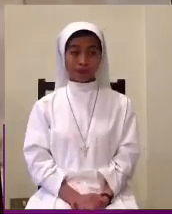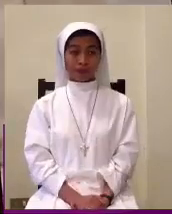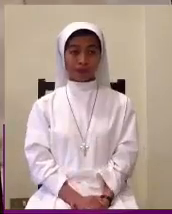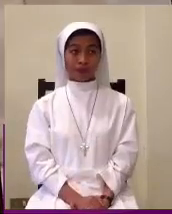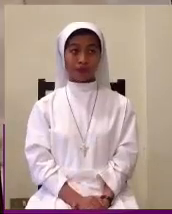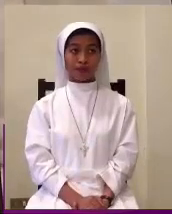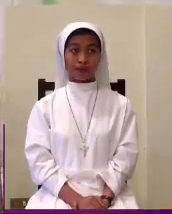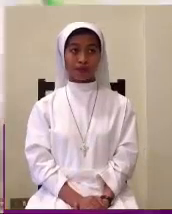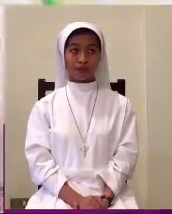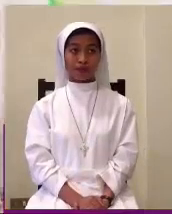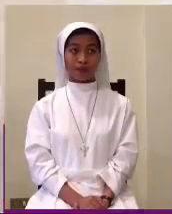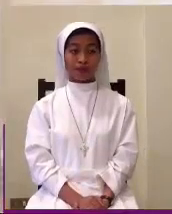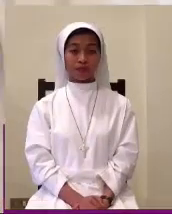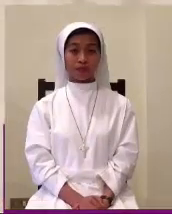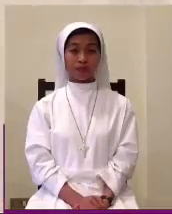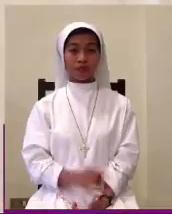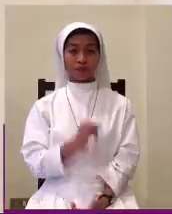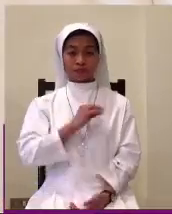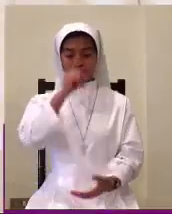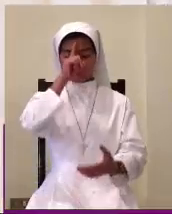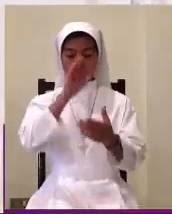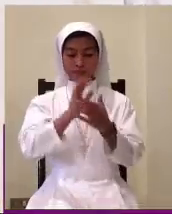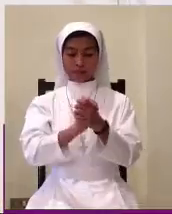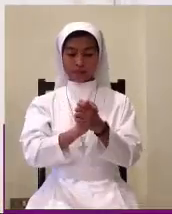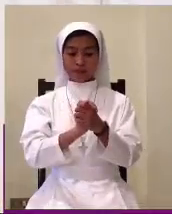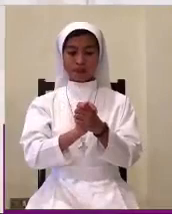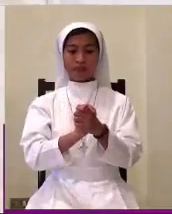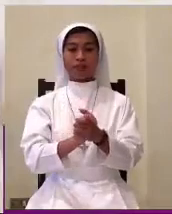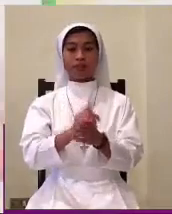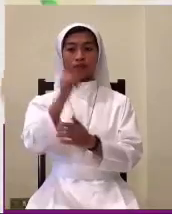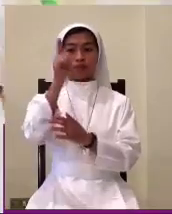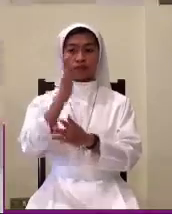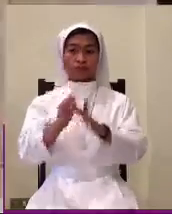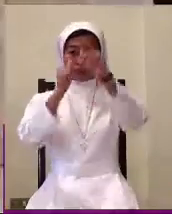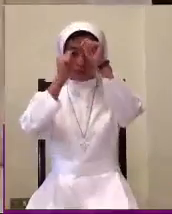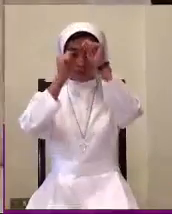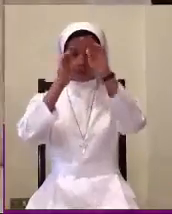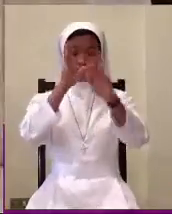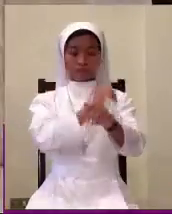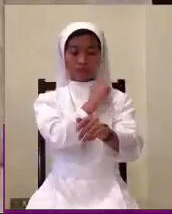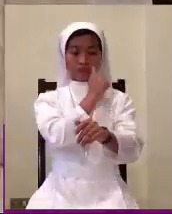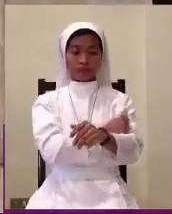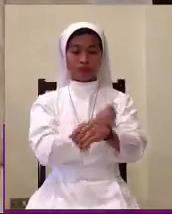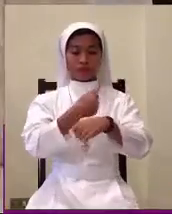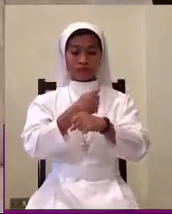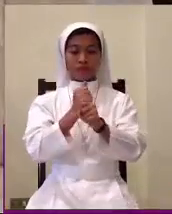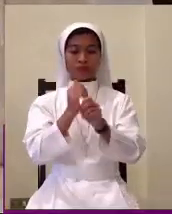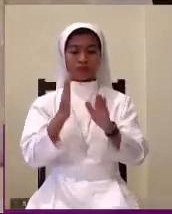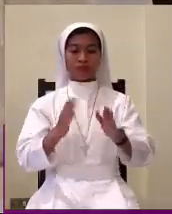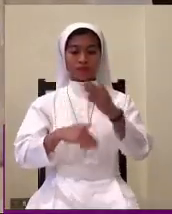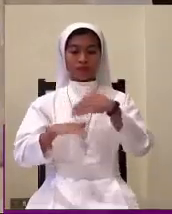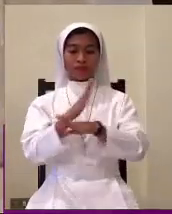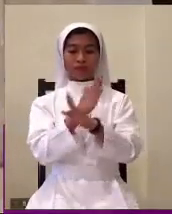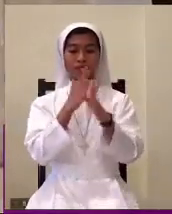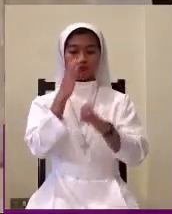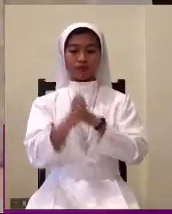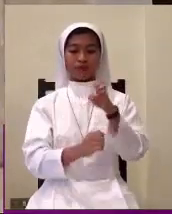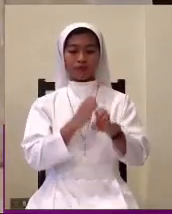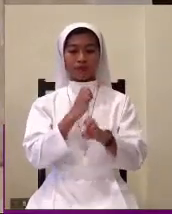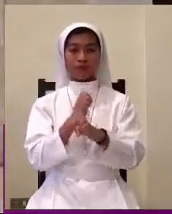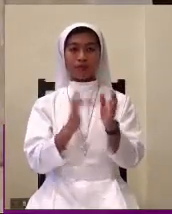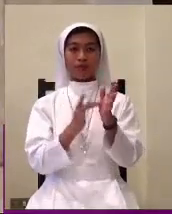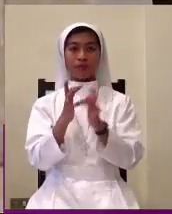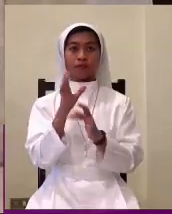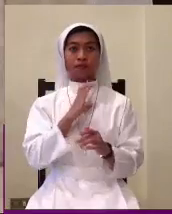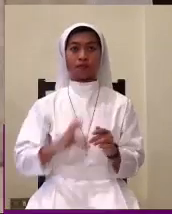Let us recite the creed. I believe in God, the Father Almighty, creator of heaven and earth, and in Jesus Christ, his